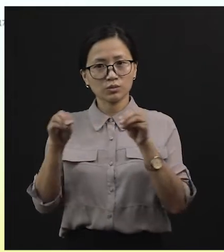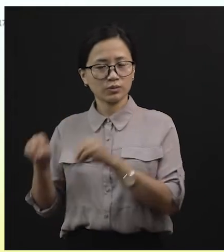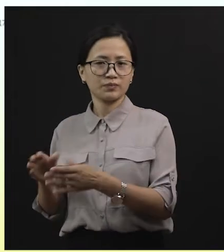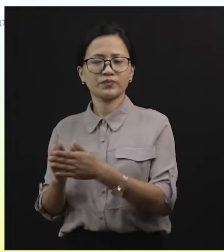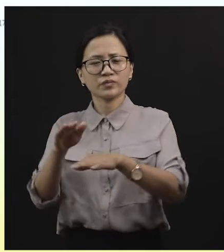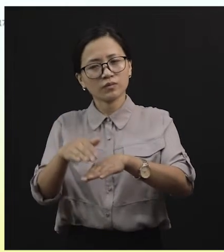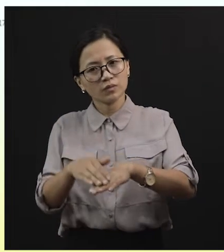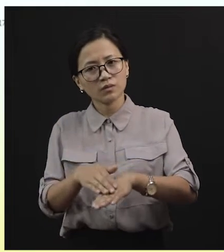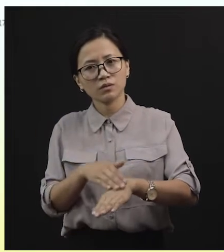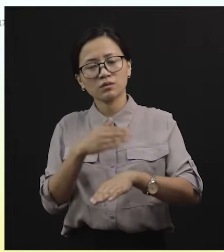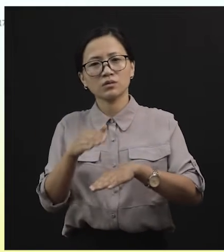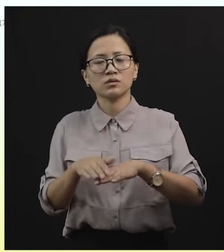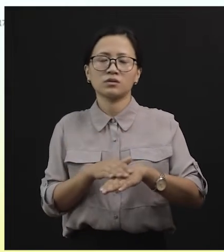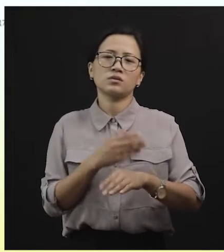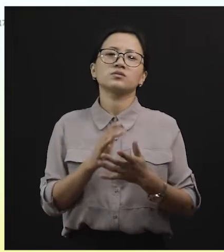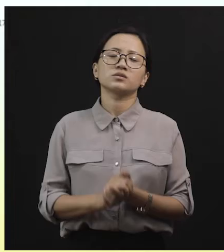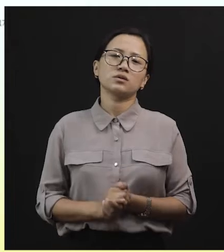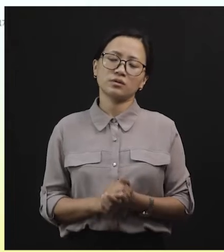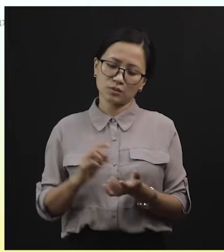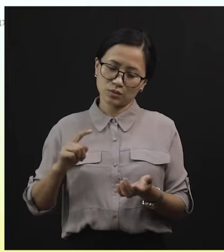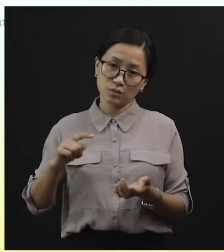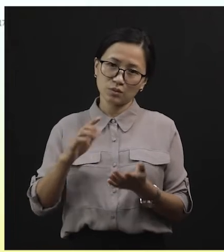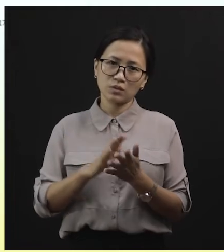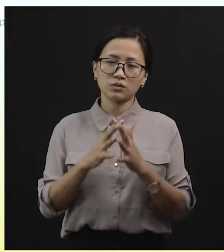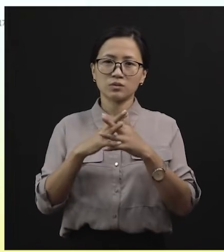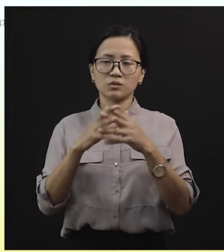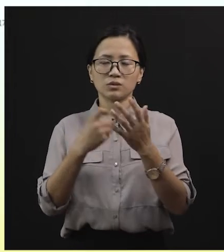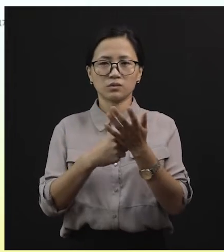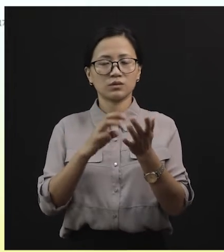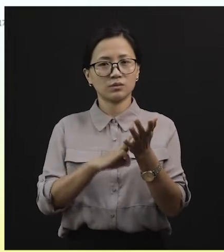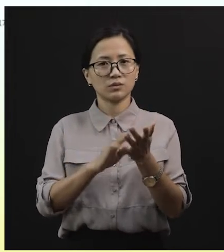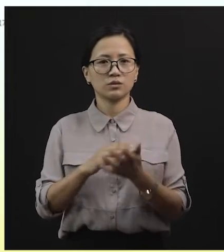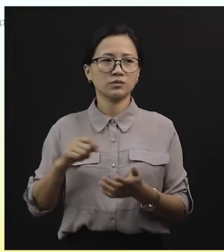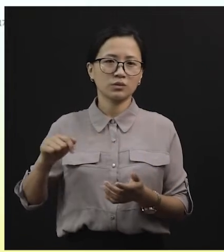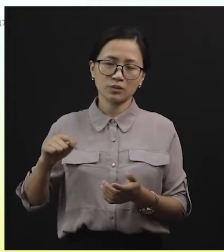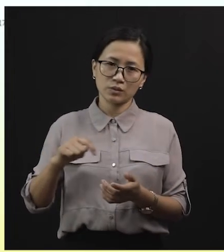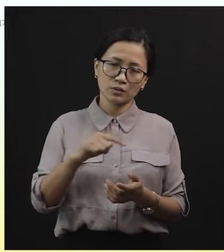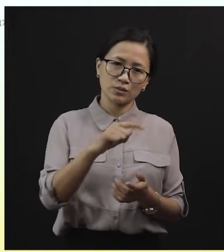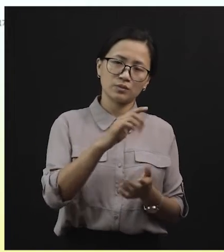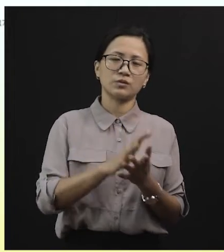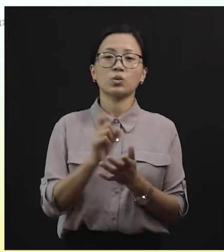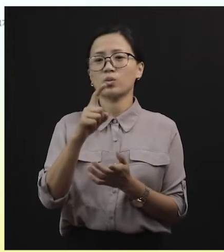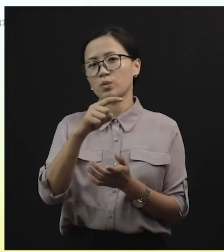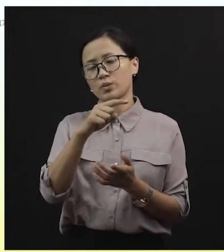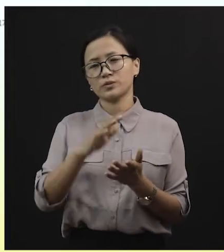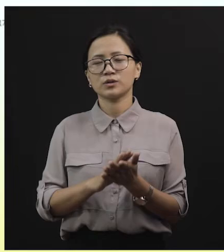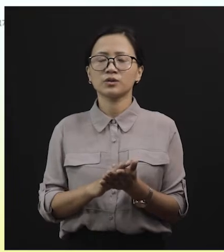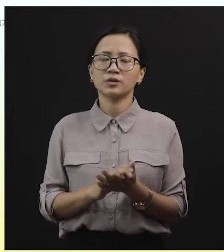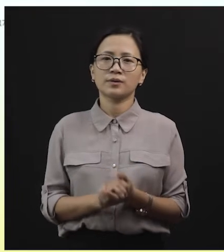right? Worms, they don't walk fast, they creep slowly, right? They walk slowly. So that is it, okay? The meaning of